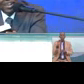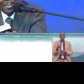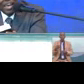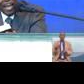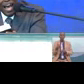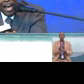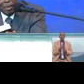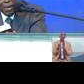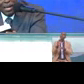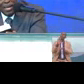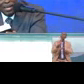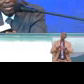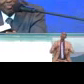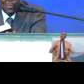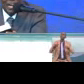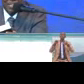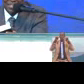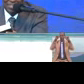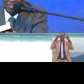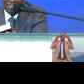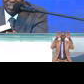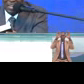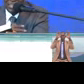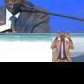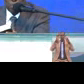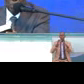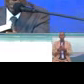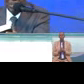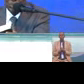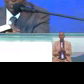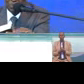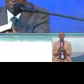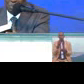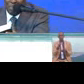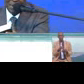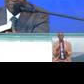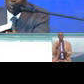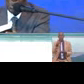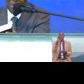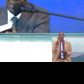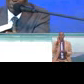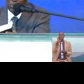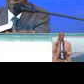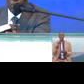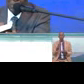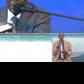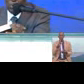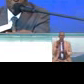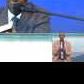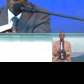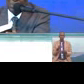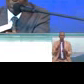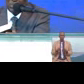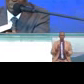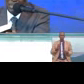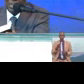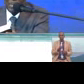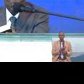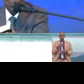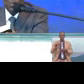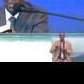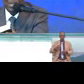we cry, Abba, Father. The Spirit beareth witness